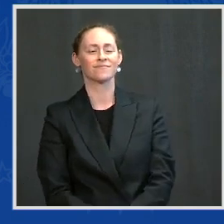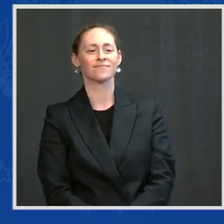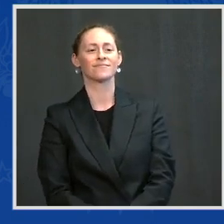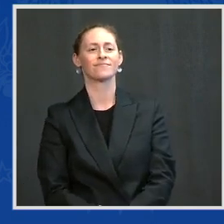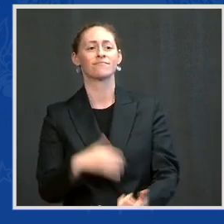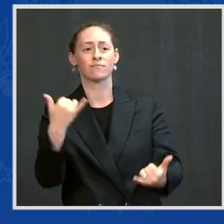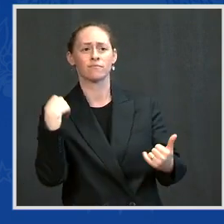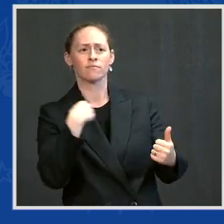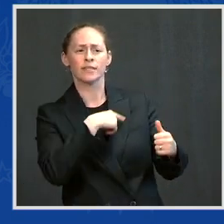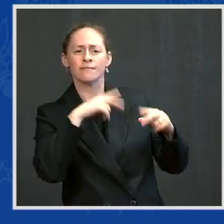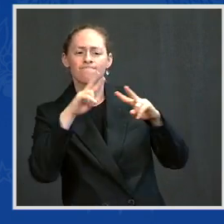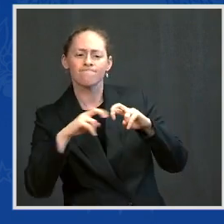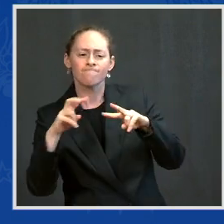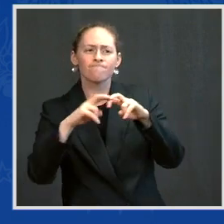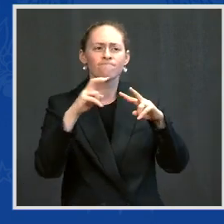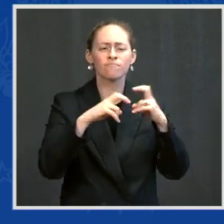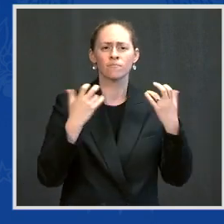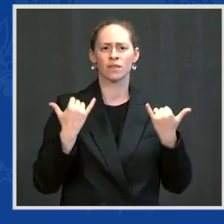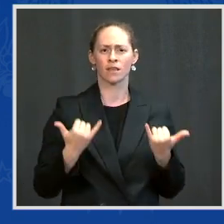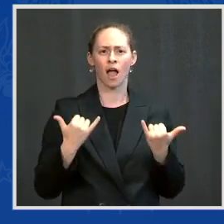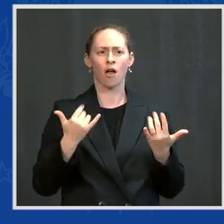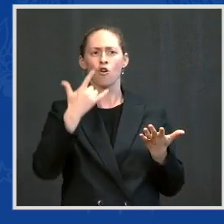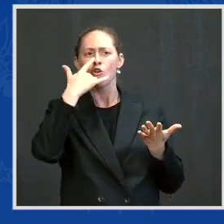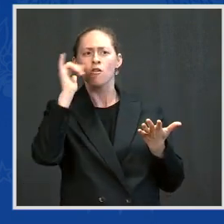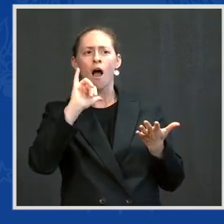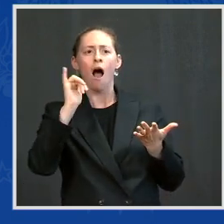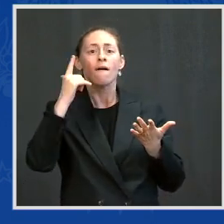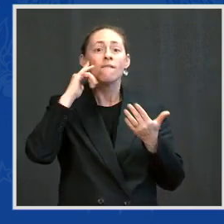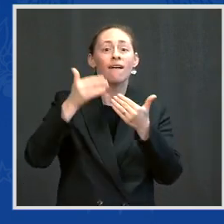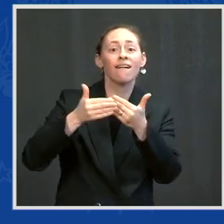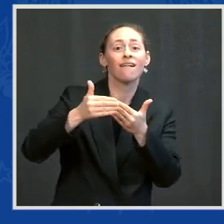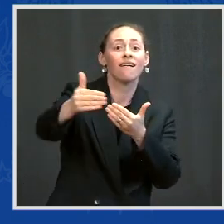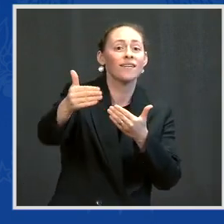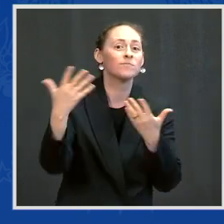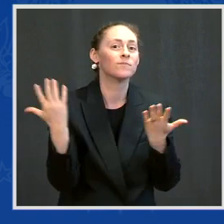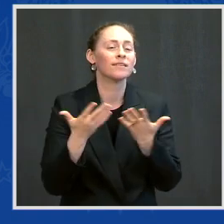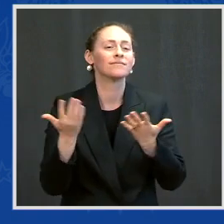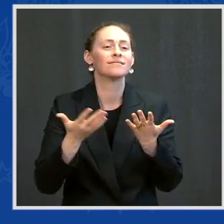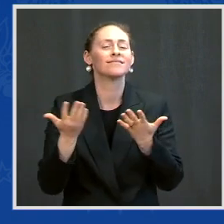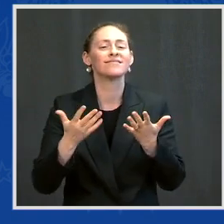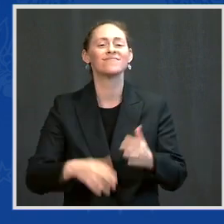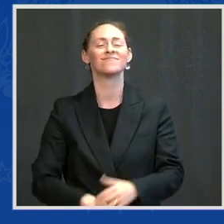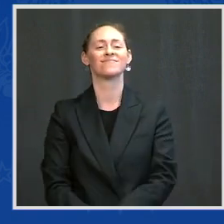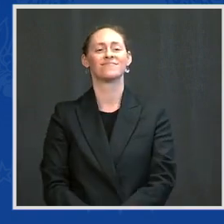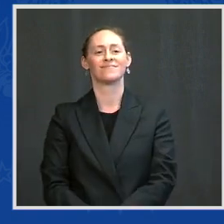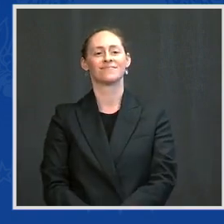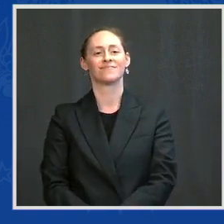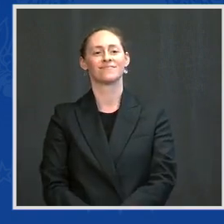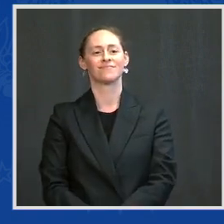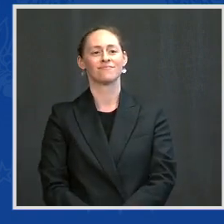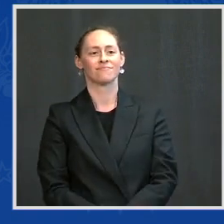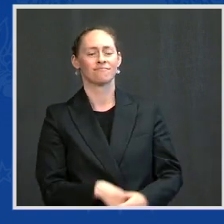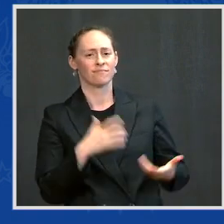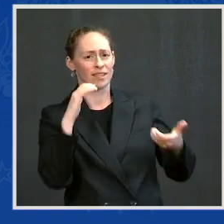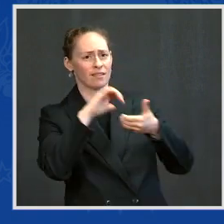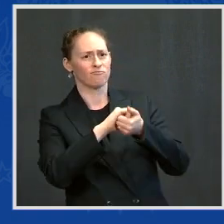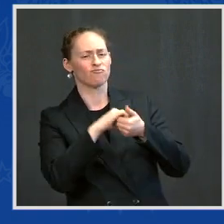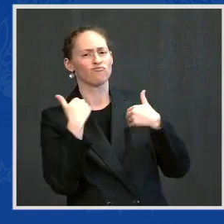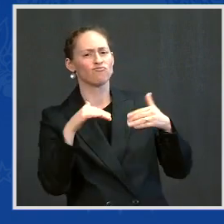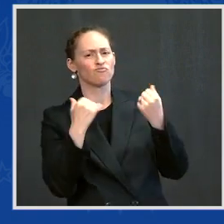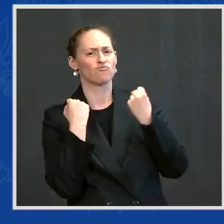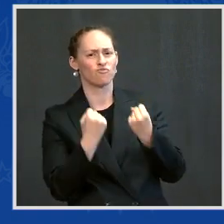our ironclad commitment to shared security. Our alliance has long been the linchpin of